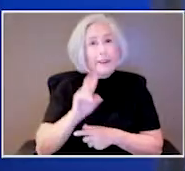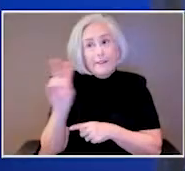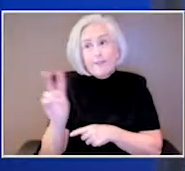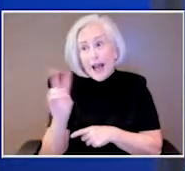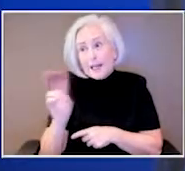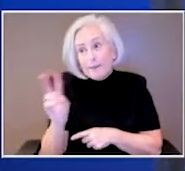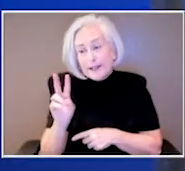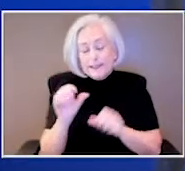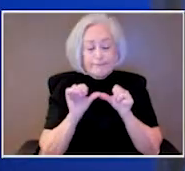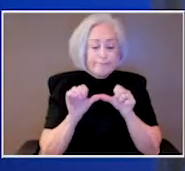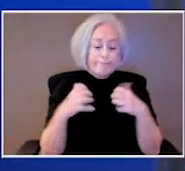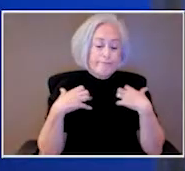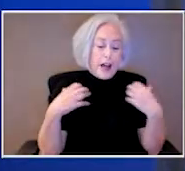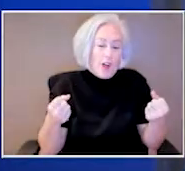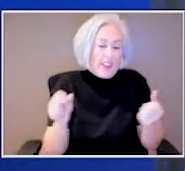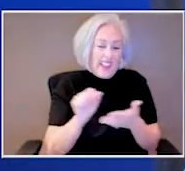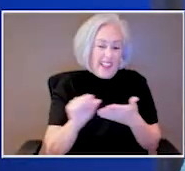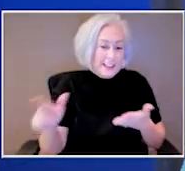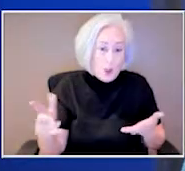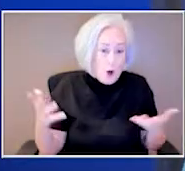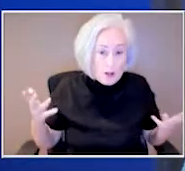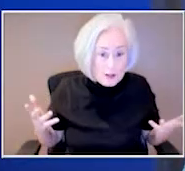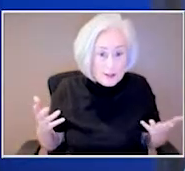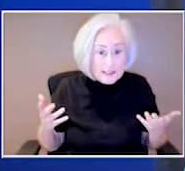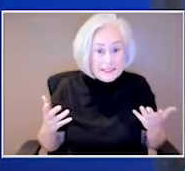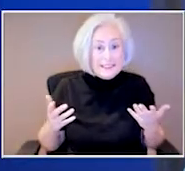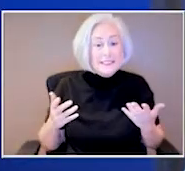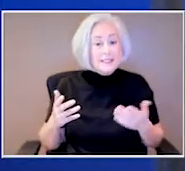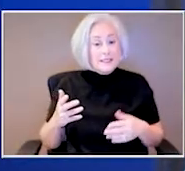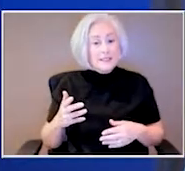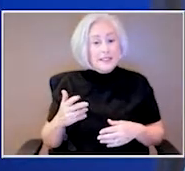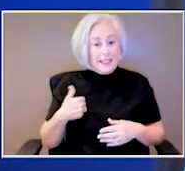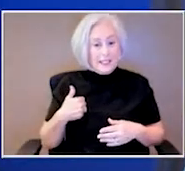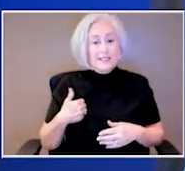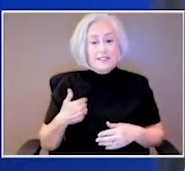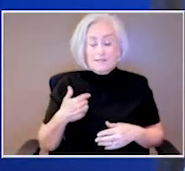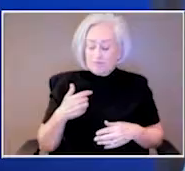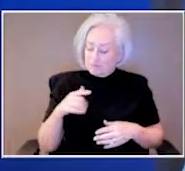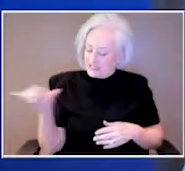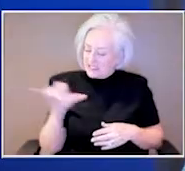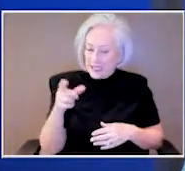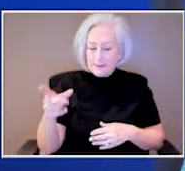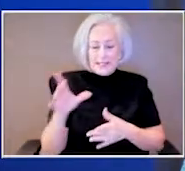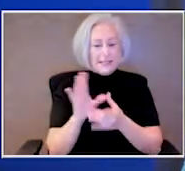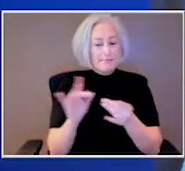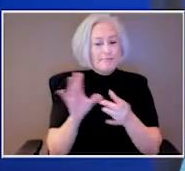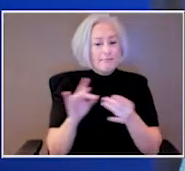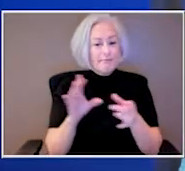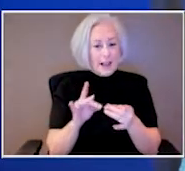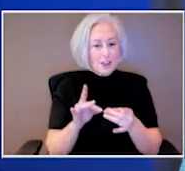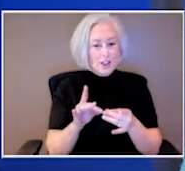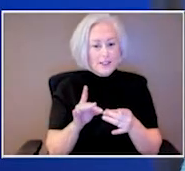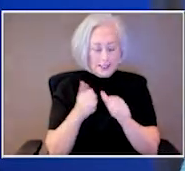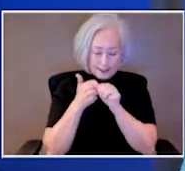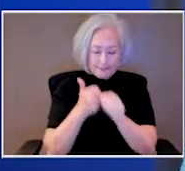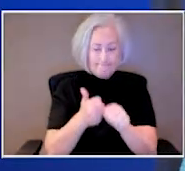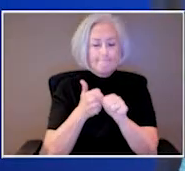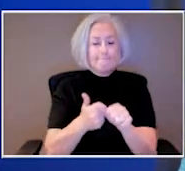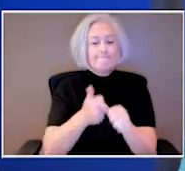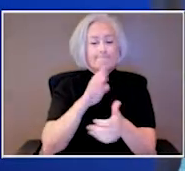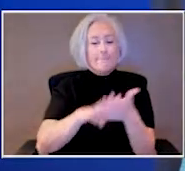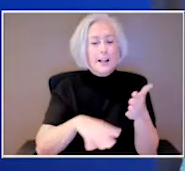But no, it's as Dr. Rosenthal said, it's sticking to the schedule.